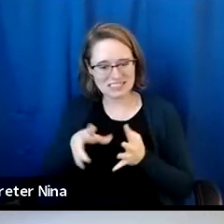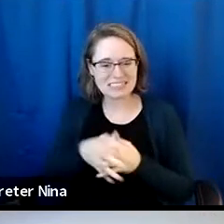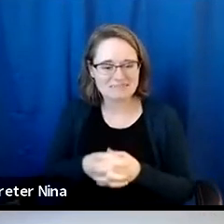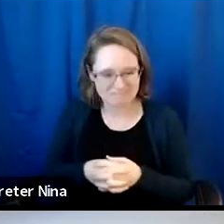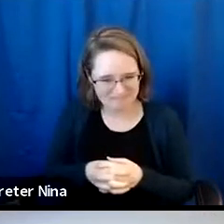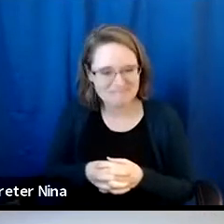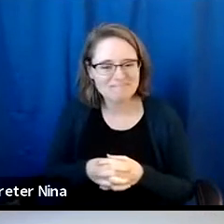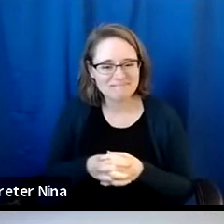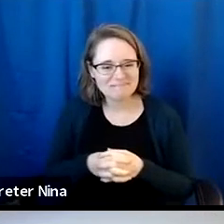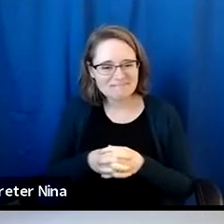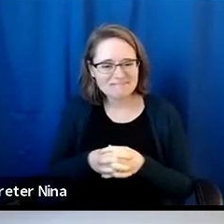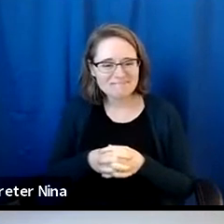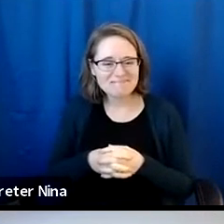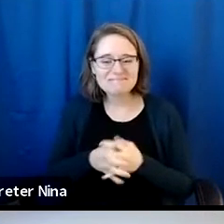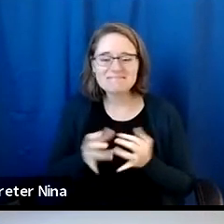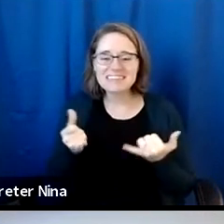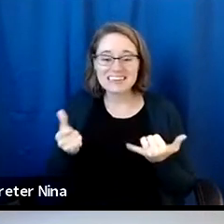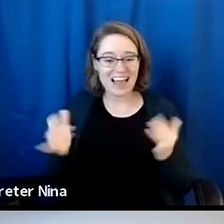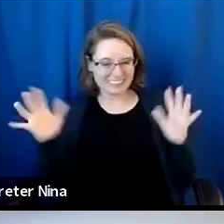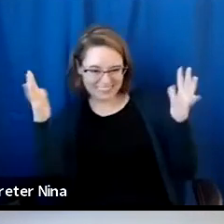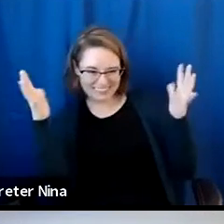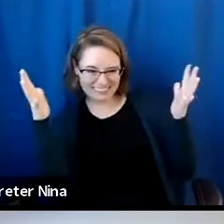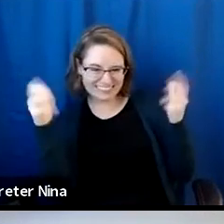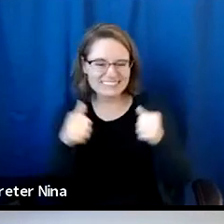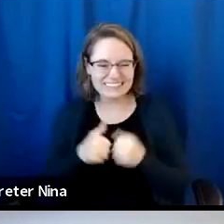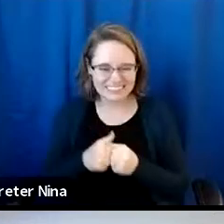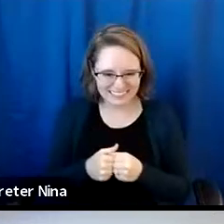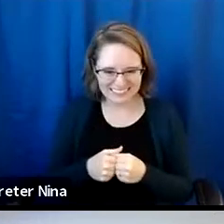So without further ado, woo woo.